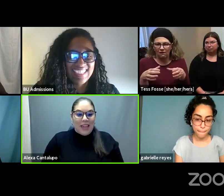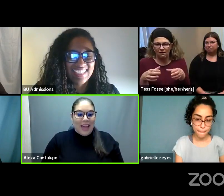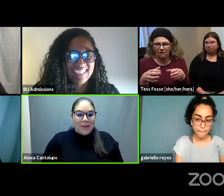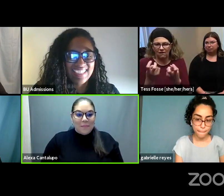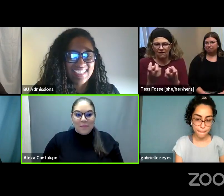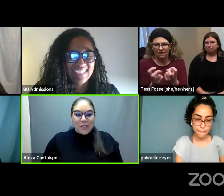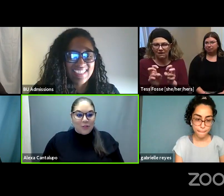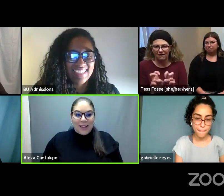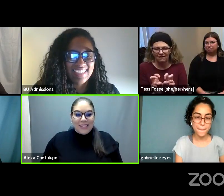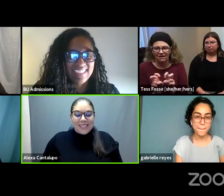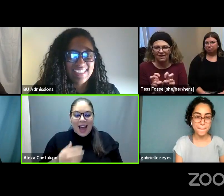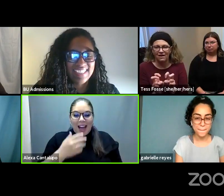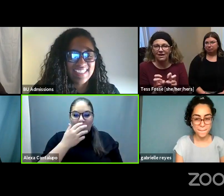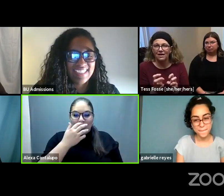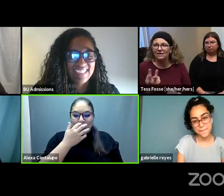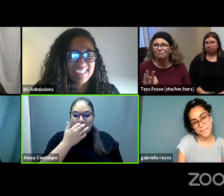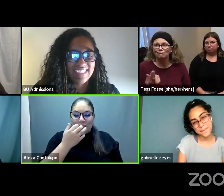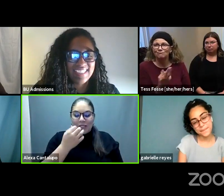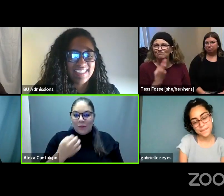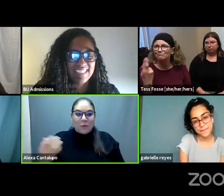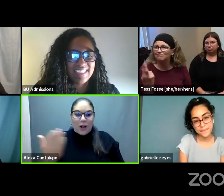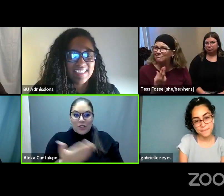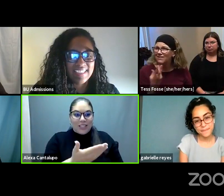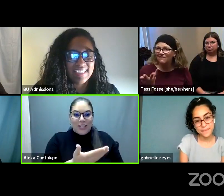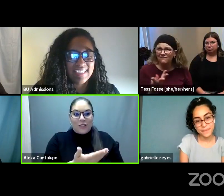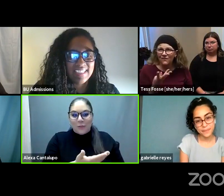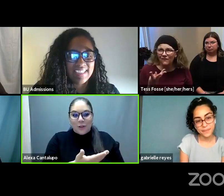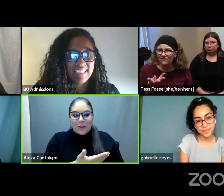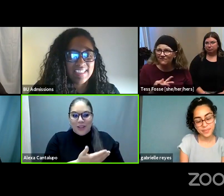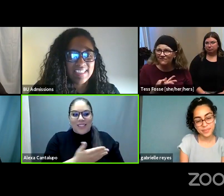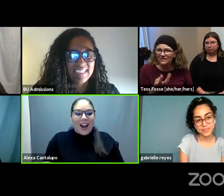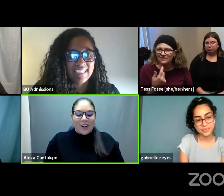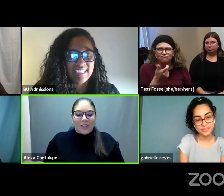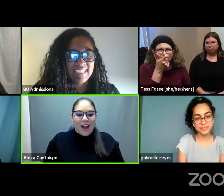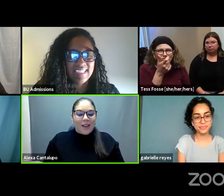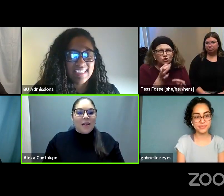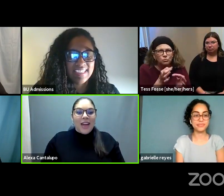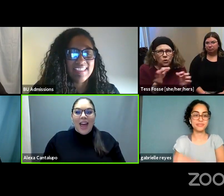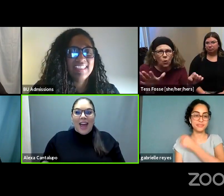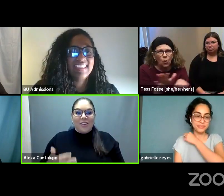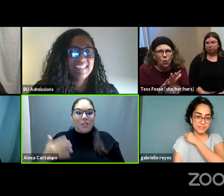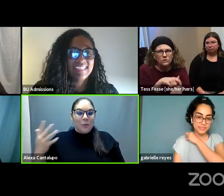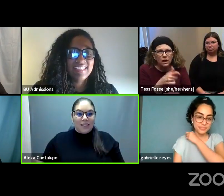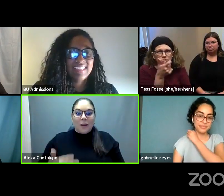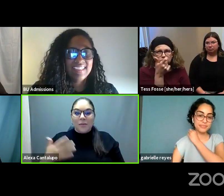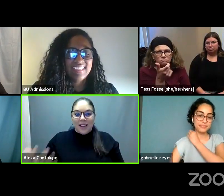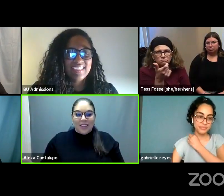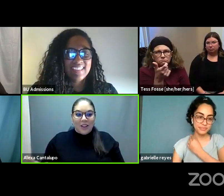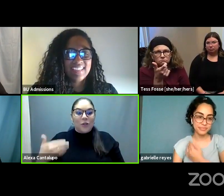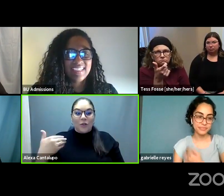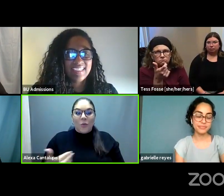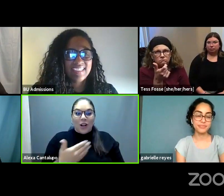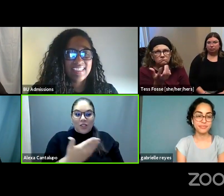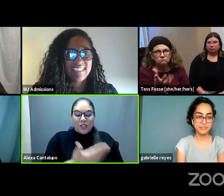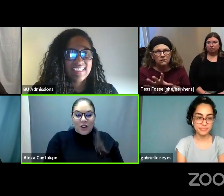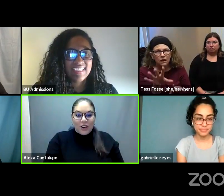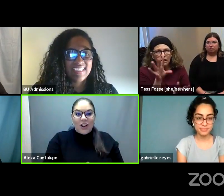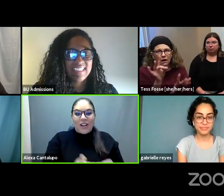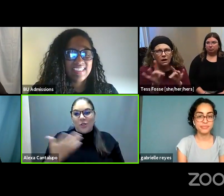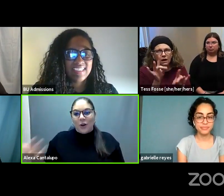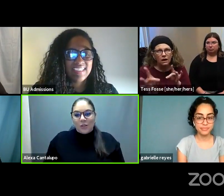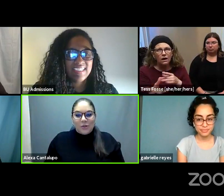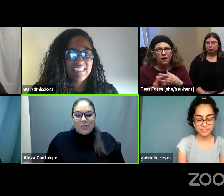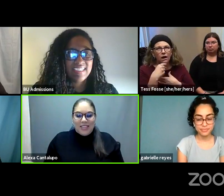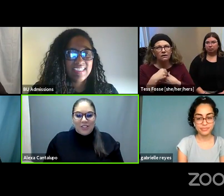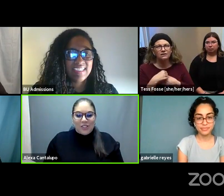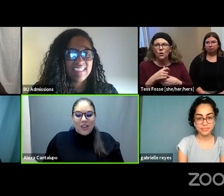just became best friends. I was watching the interpreter the entire time and just picked up sign language from watching her,